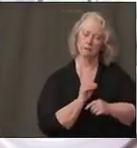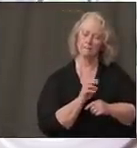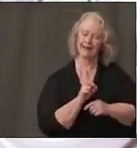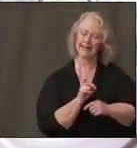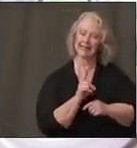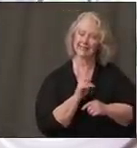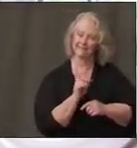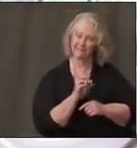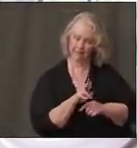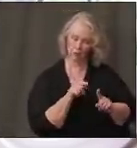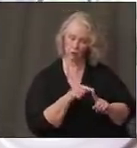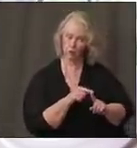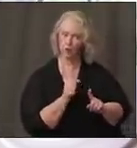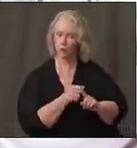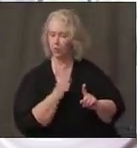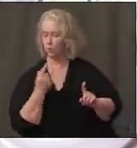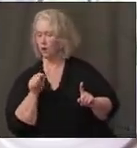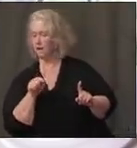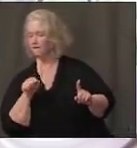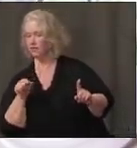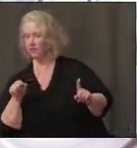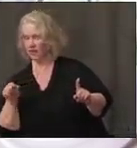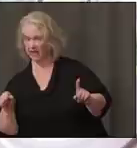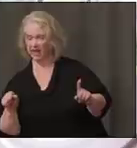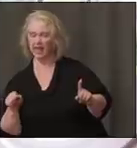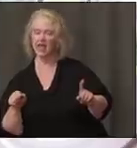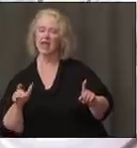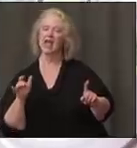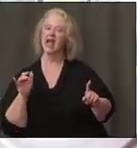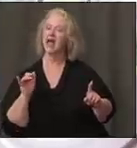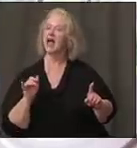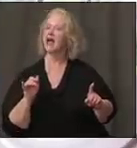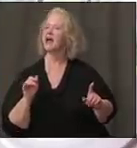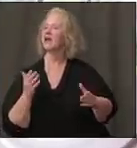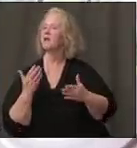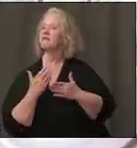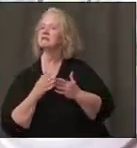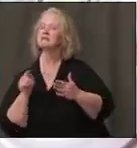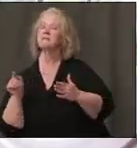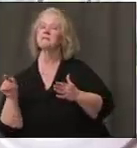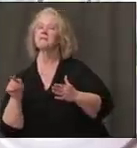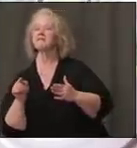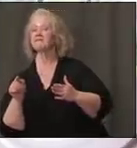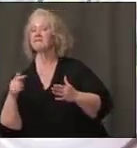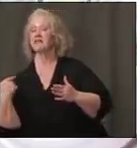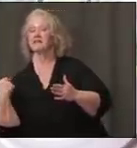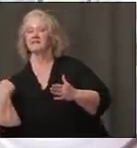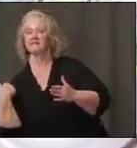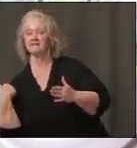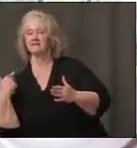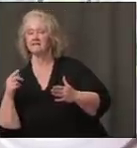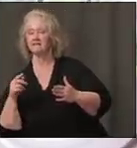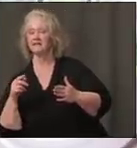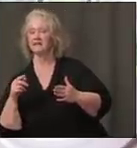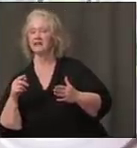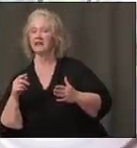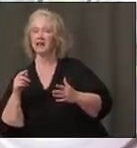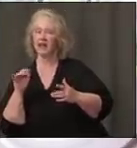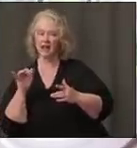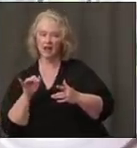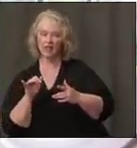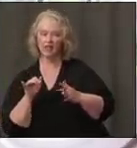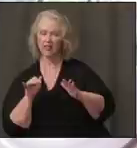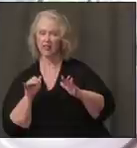more of these therapeutic antibodies with vaccines that you can use experimentally, but in the setting of outbreaks, with much